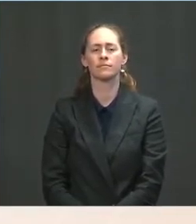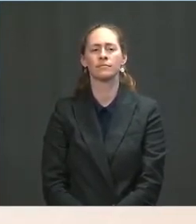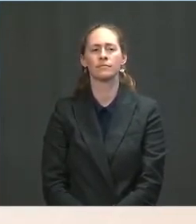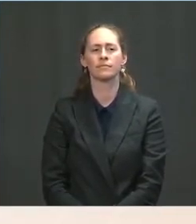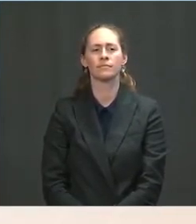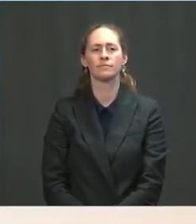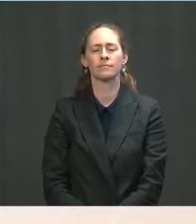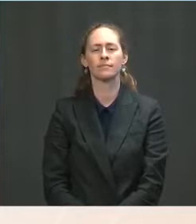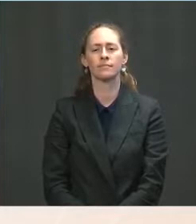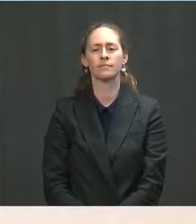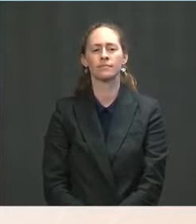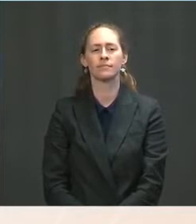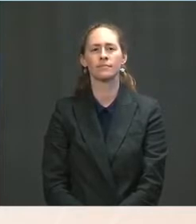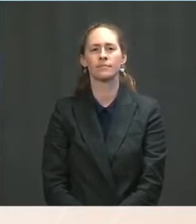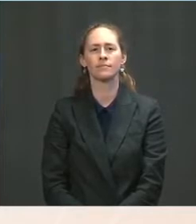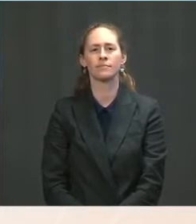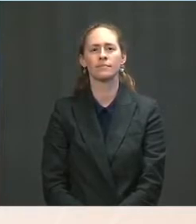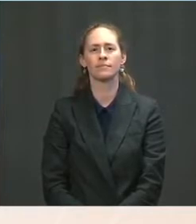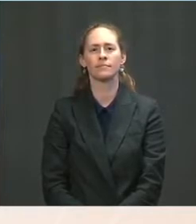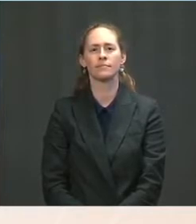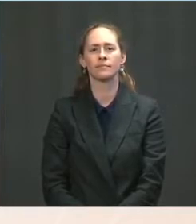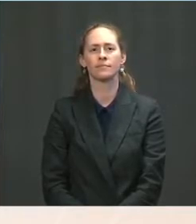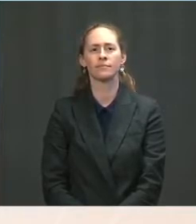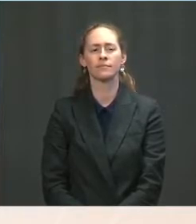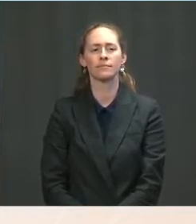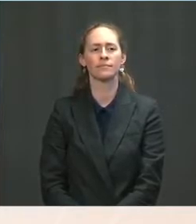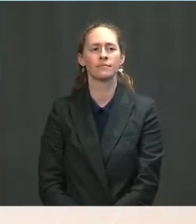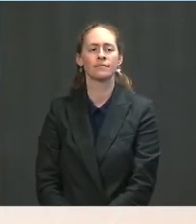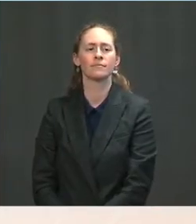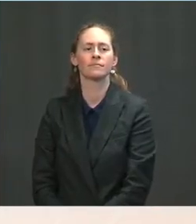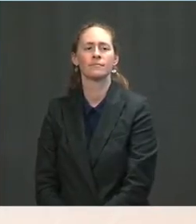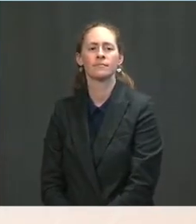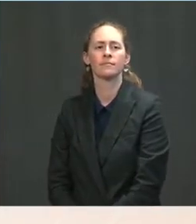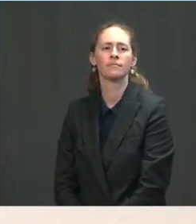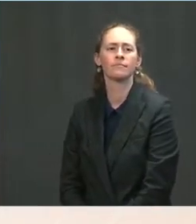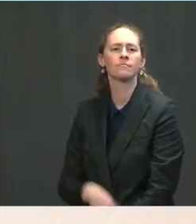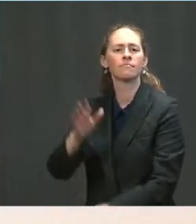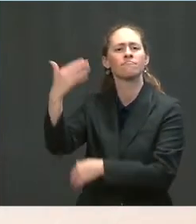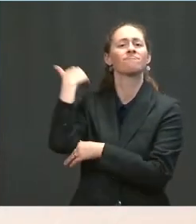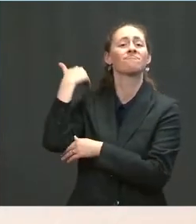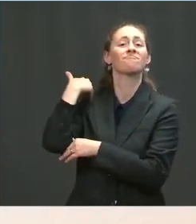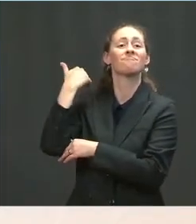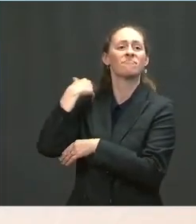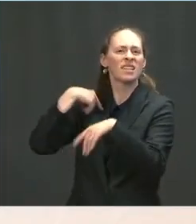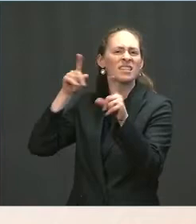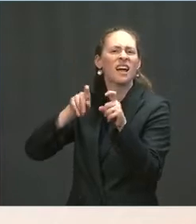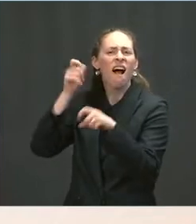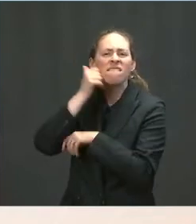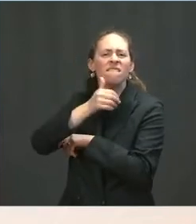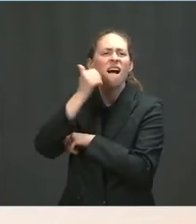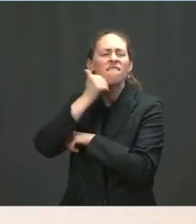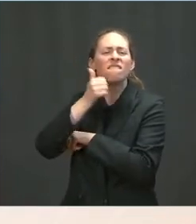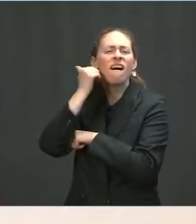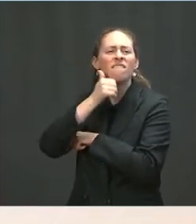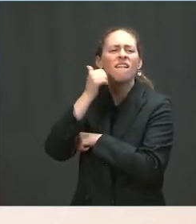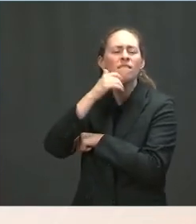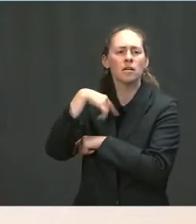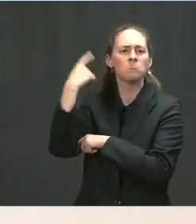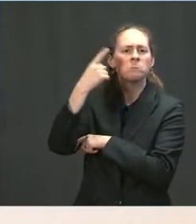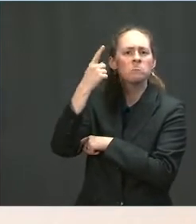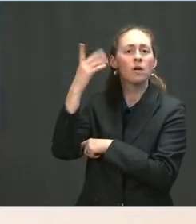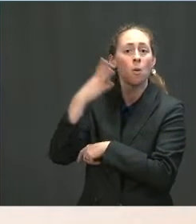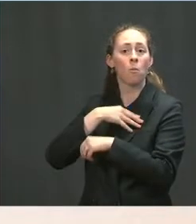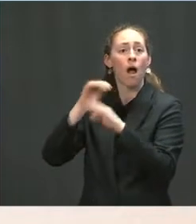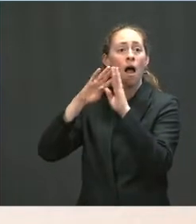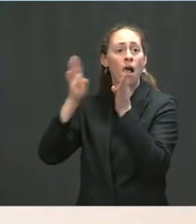We were all being tested every single day. At a certain point, we were not being tested. I'm curious what the current status of White House staff testing is, and whether, given